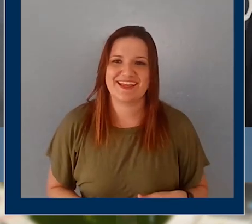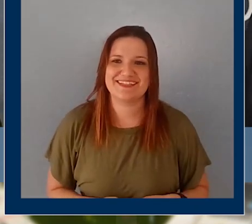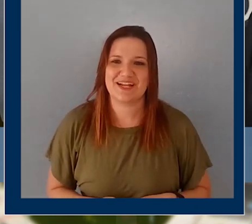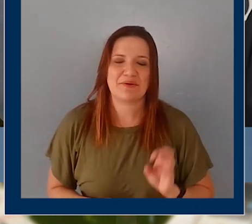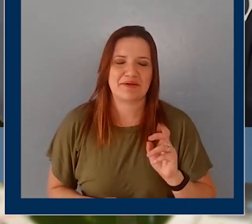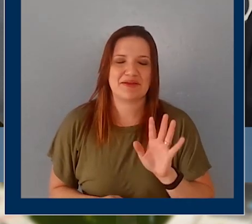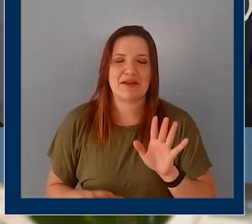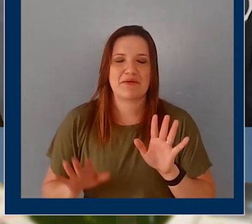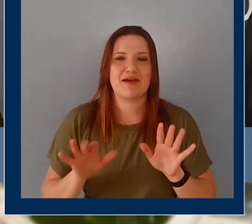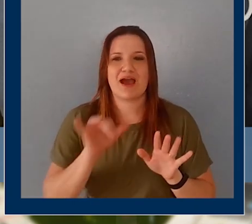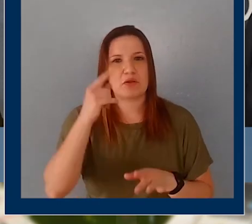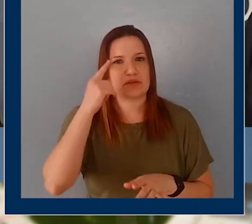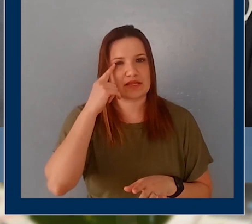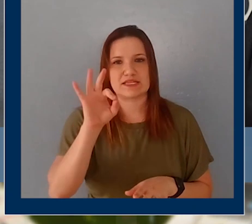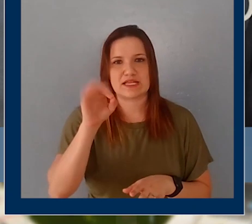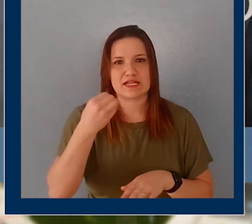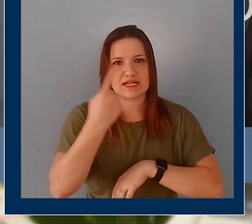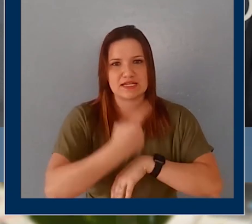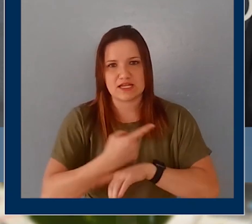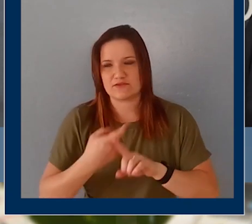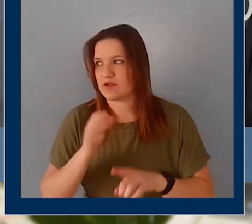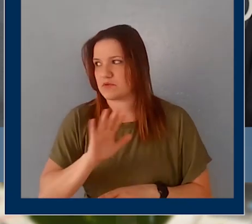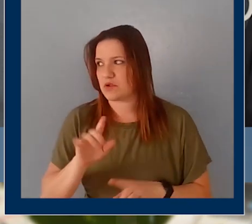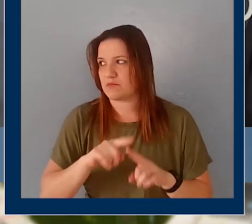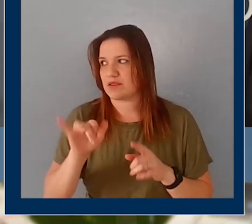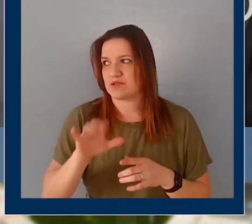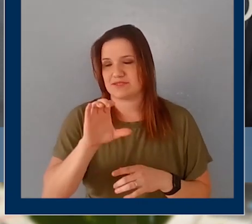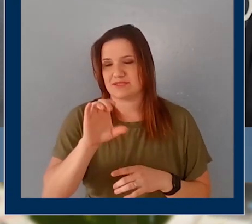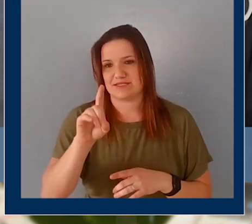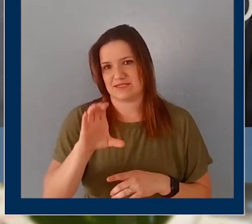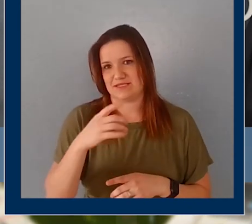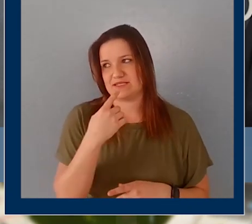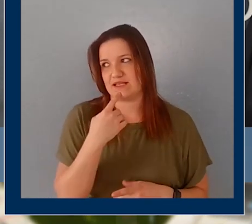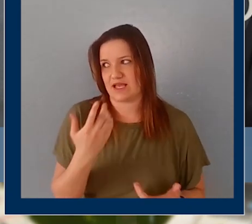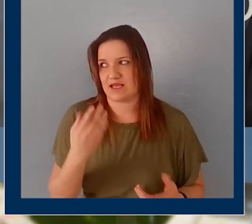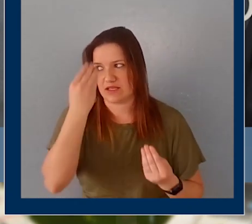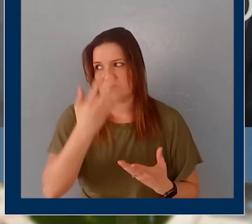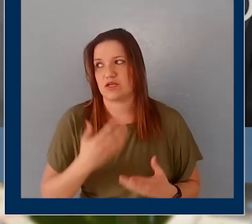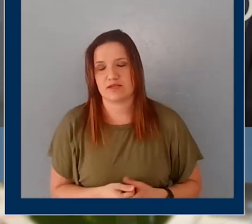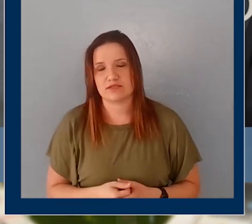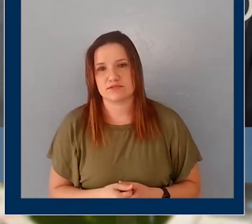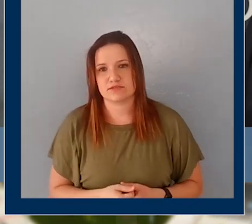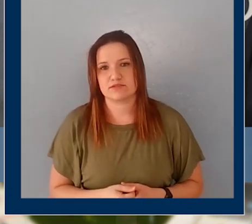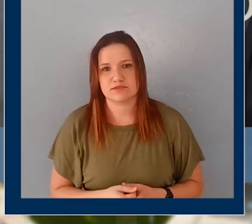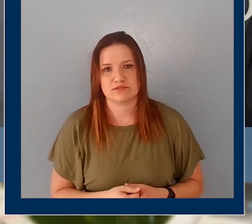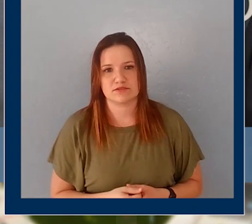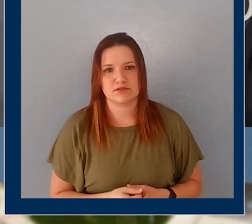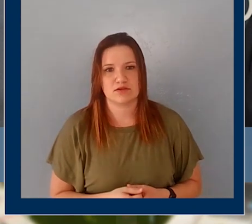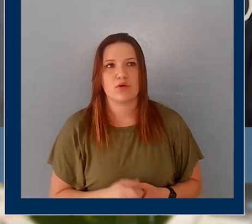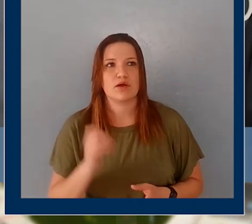definitely, in the whole area of masks, particularly N95 masks, we've really done a great job, Steve